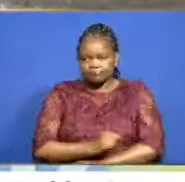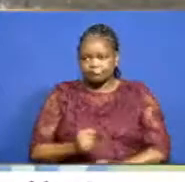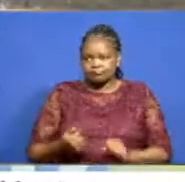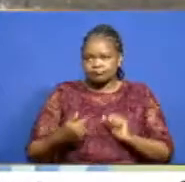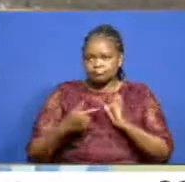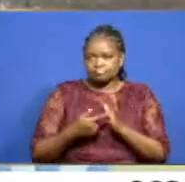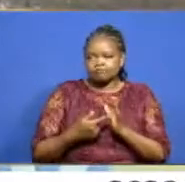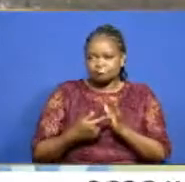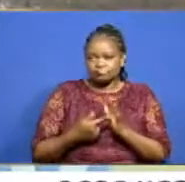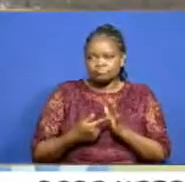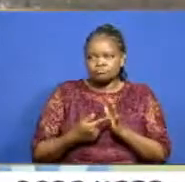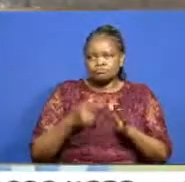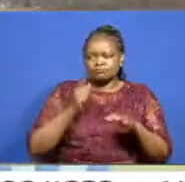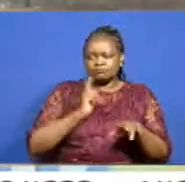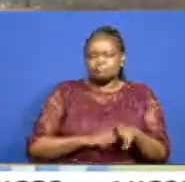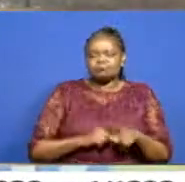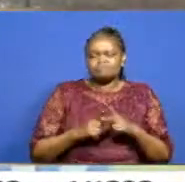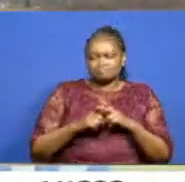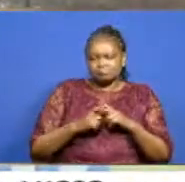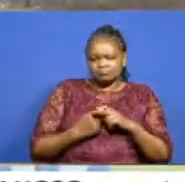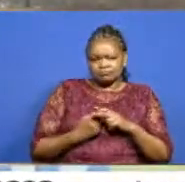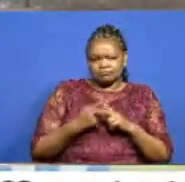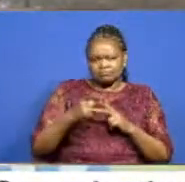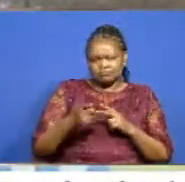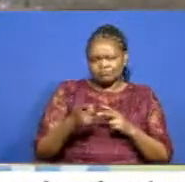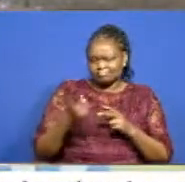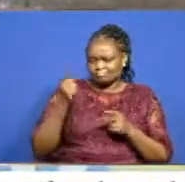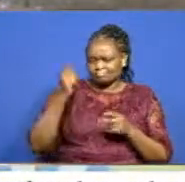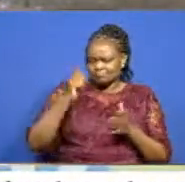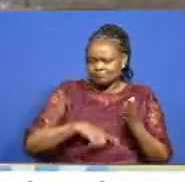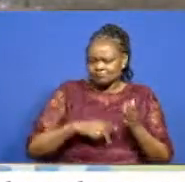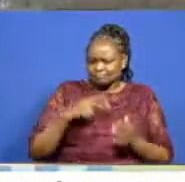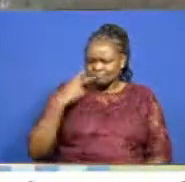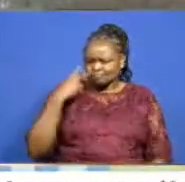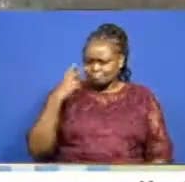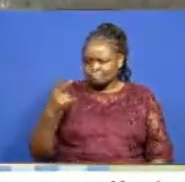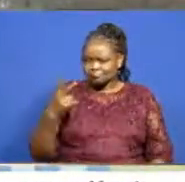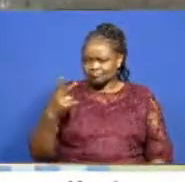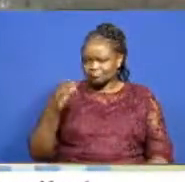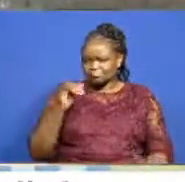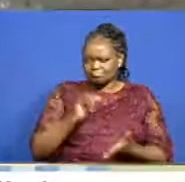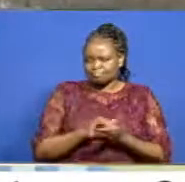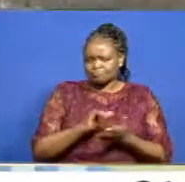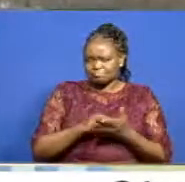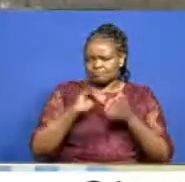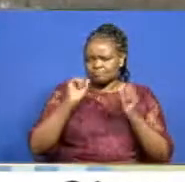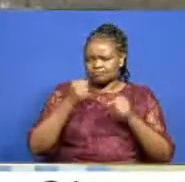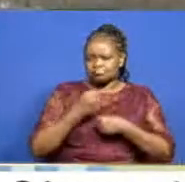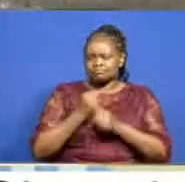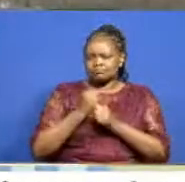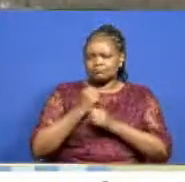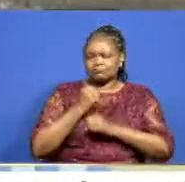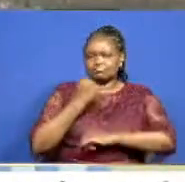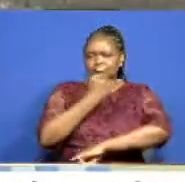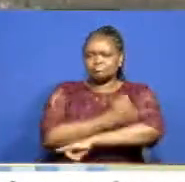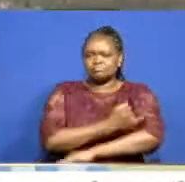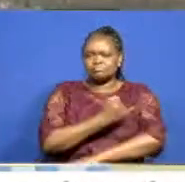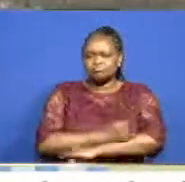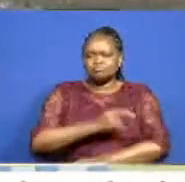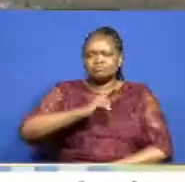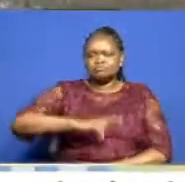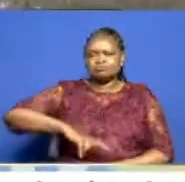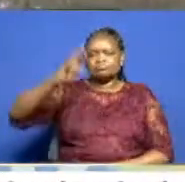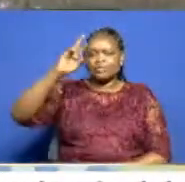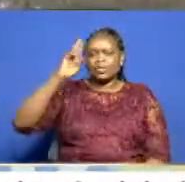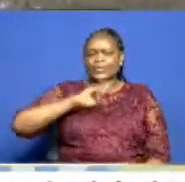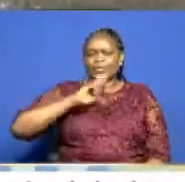all started. What is it that you see that ought to have made these institutions a high-risk area for the spread of